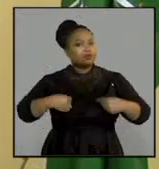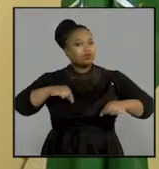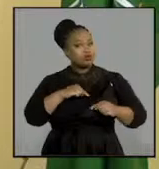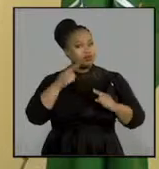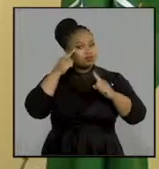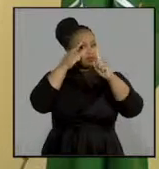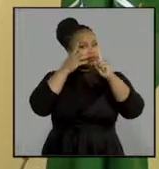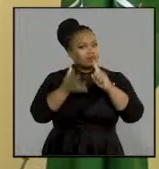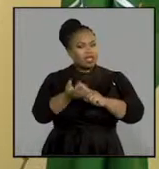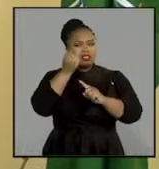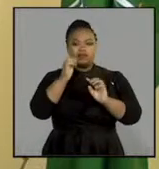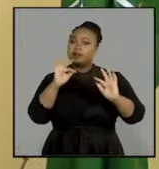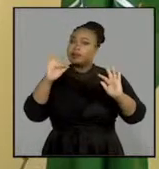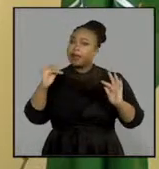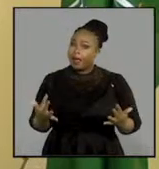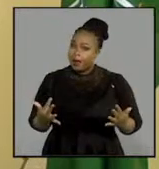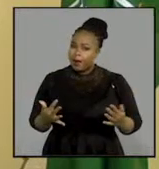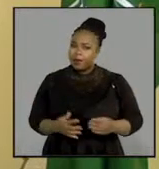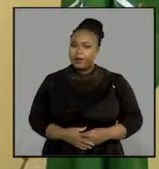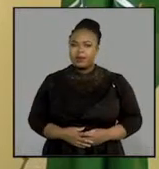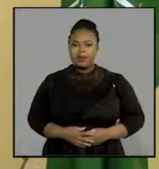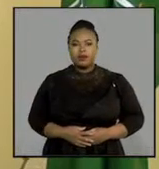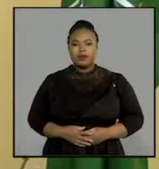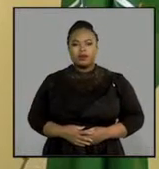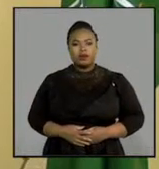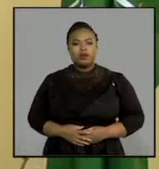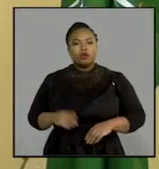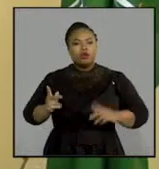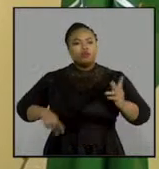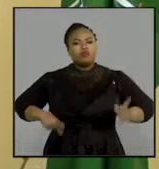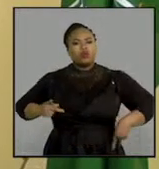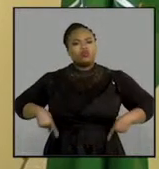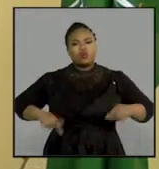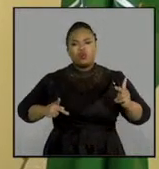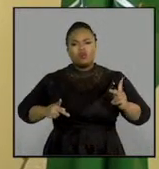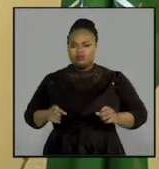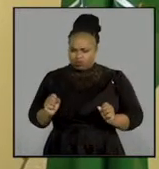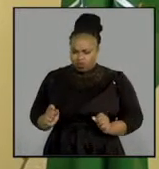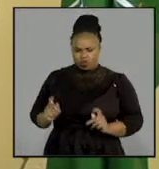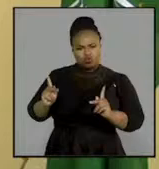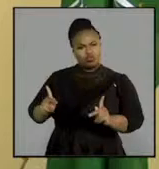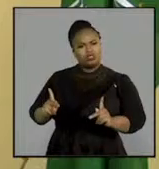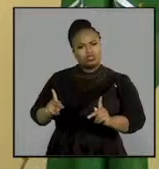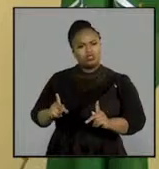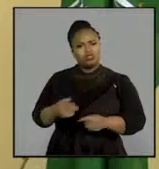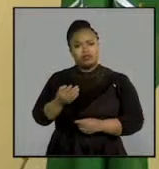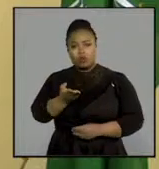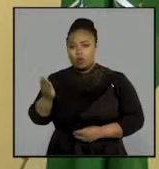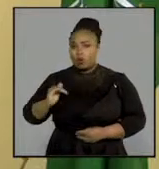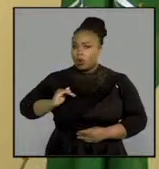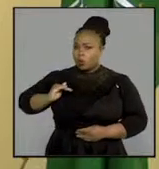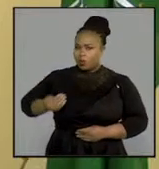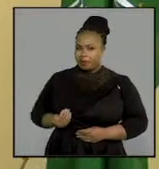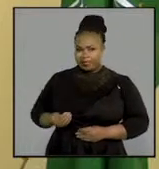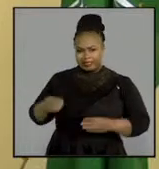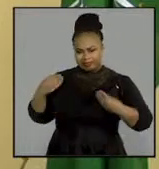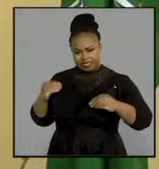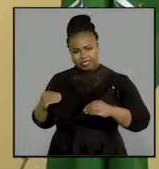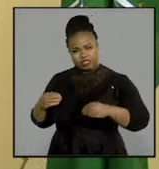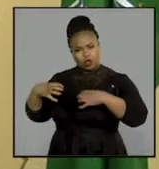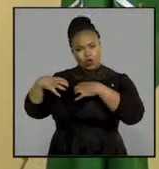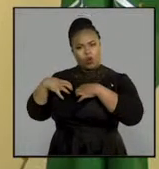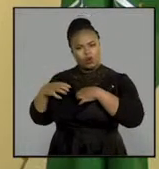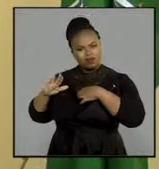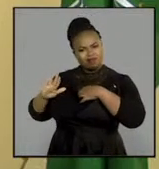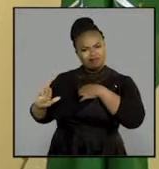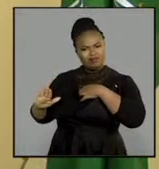One way we are achieving this is by creating procurement opportunities for